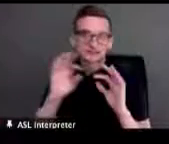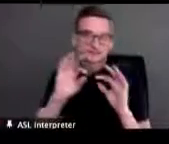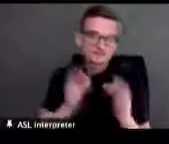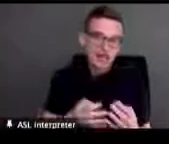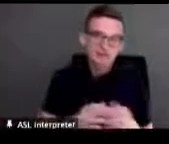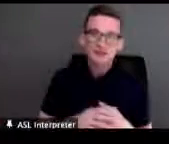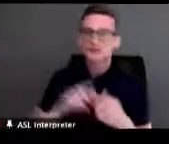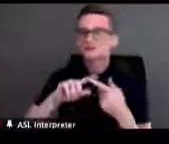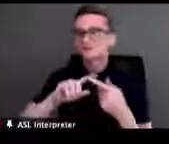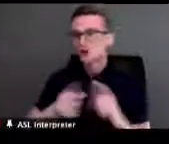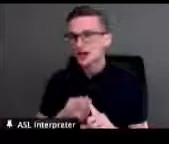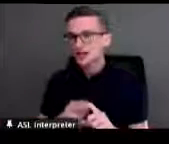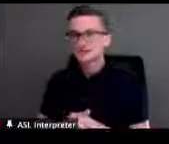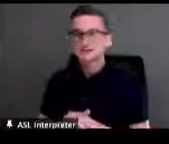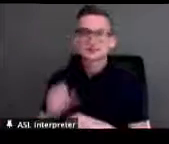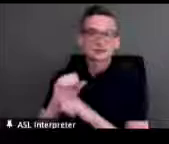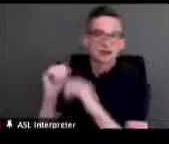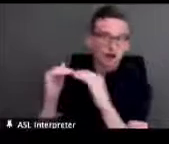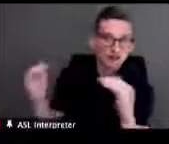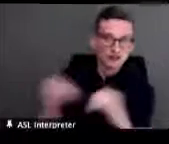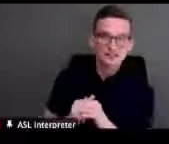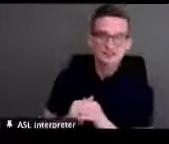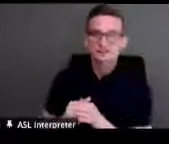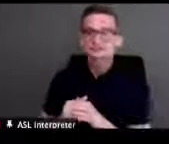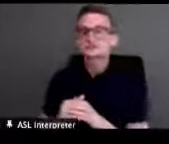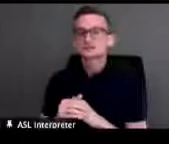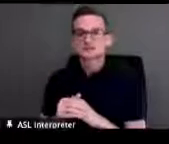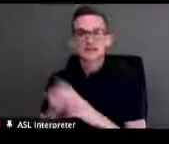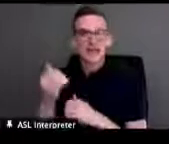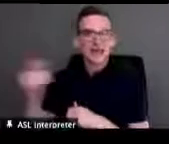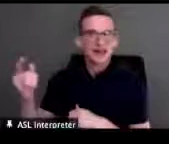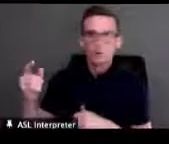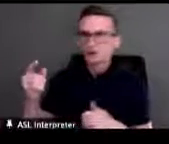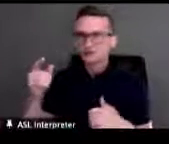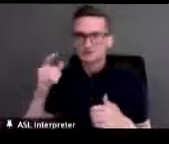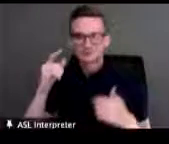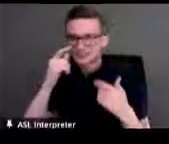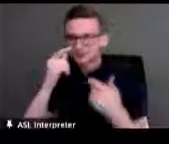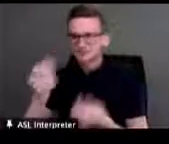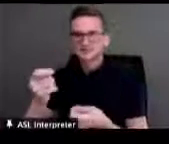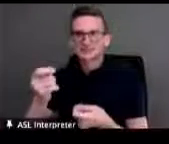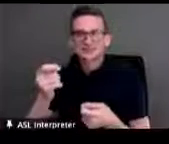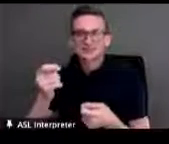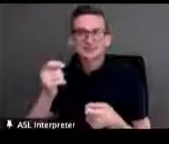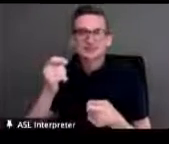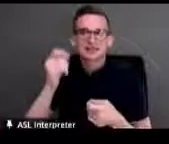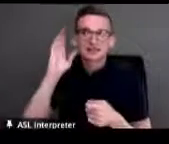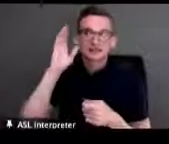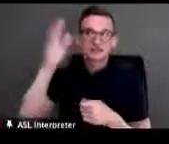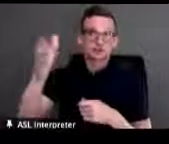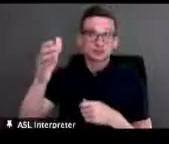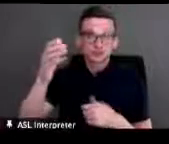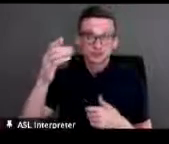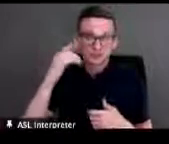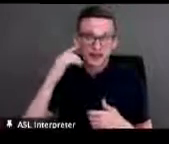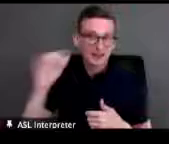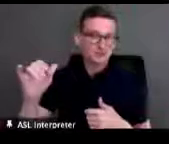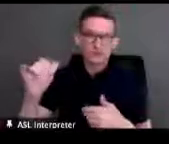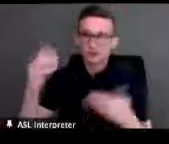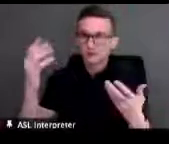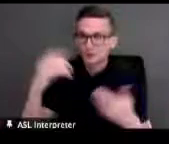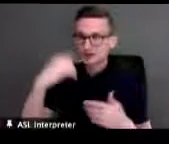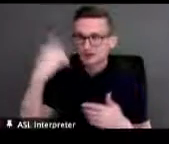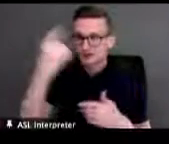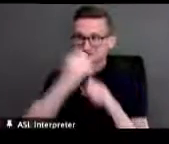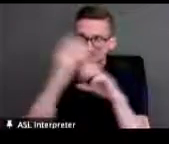friends, colleagues, coworkers, anybody who has an interest in really the future of California, encourage them to get